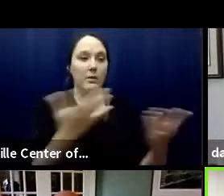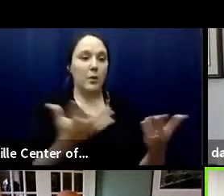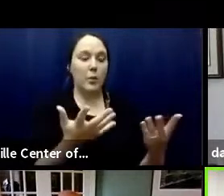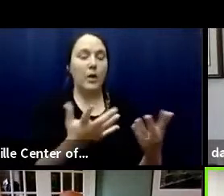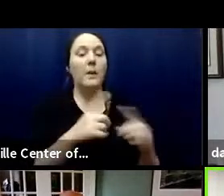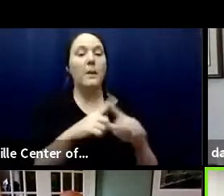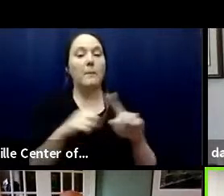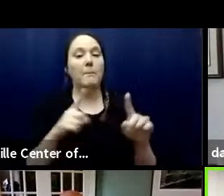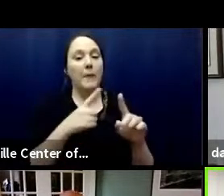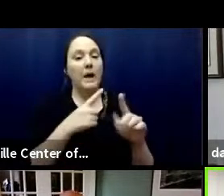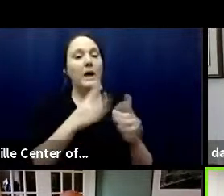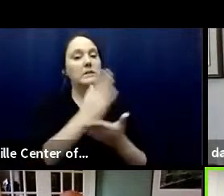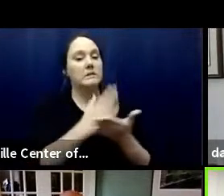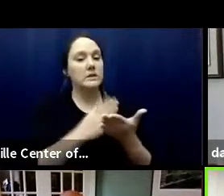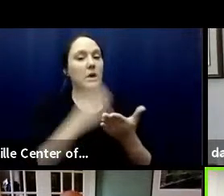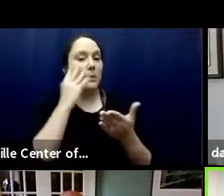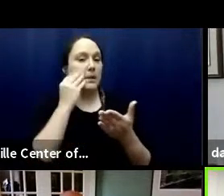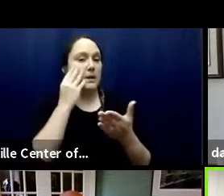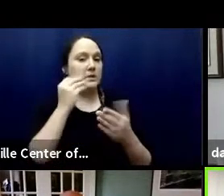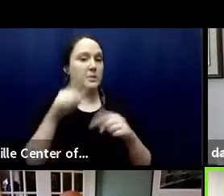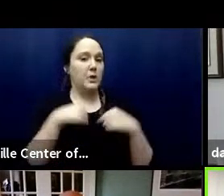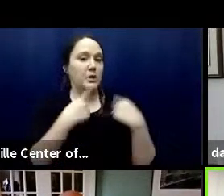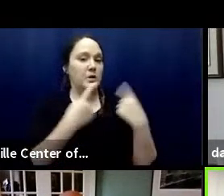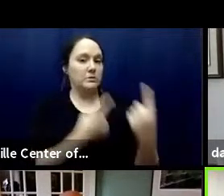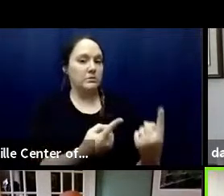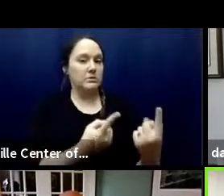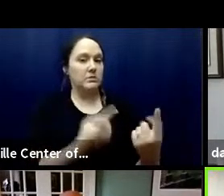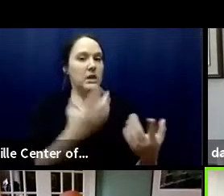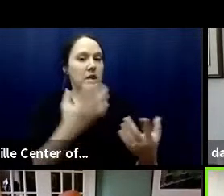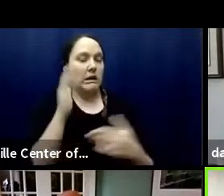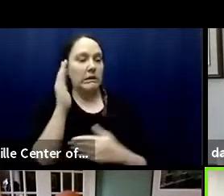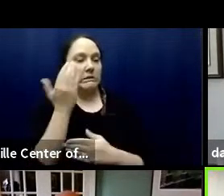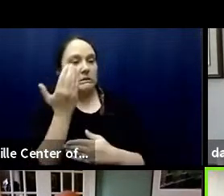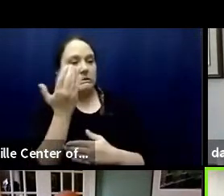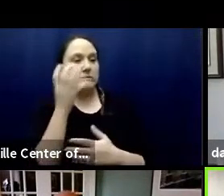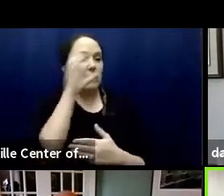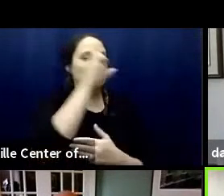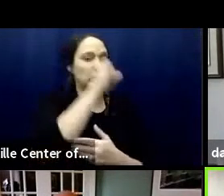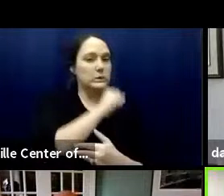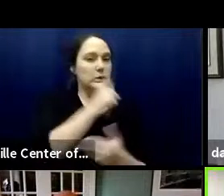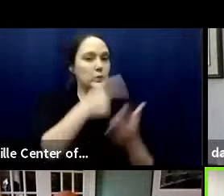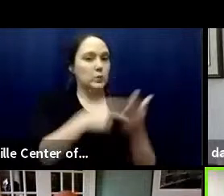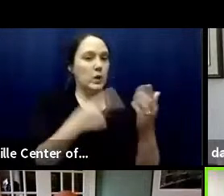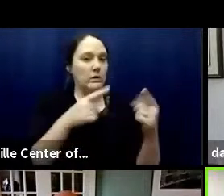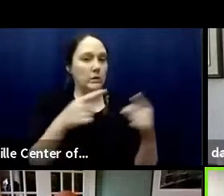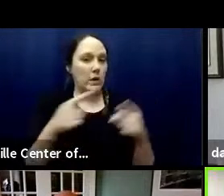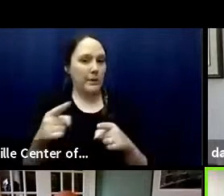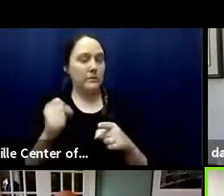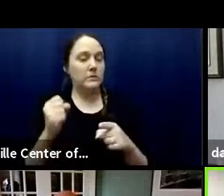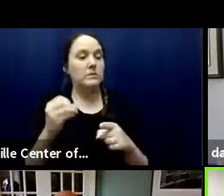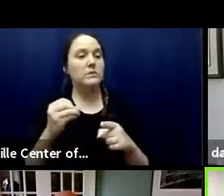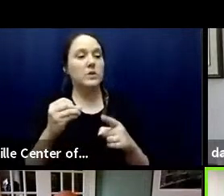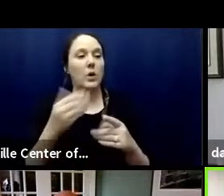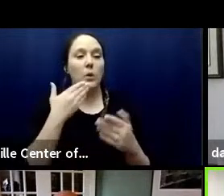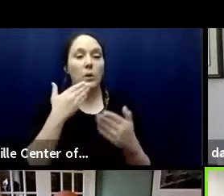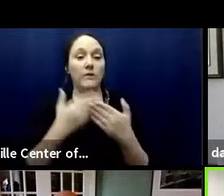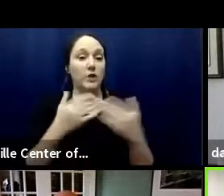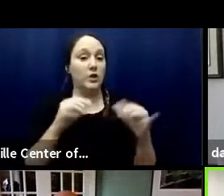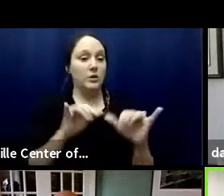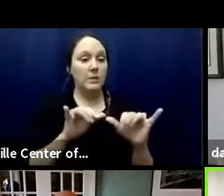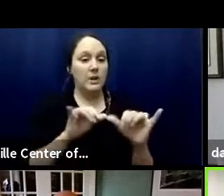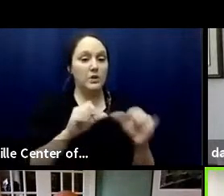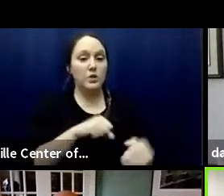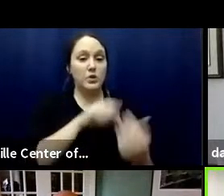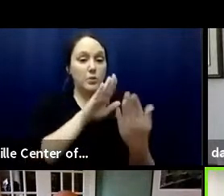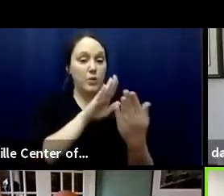experience with this virus at this point to have a sense of what's going to happen. And so we've taken this very measured approach, trying to be